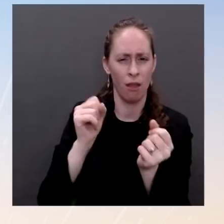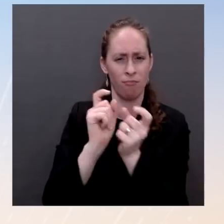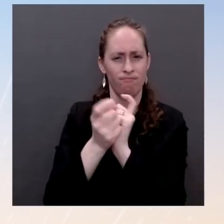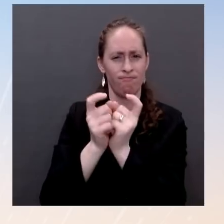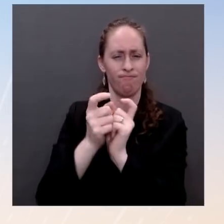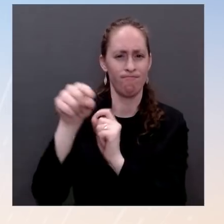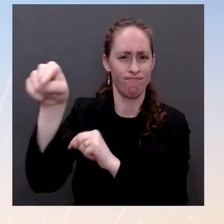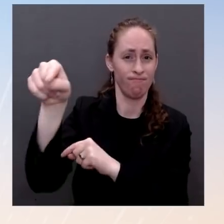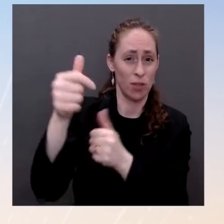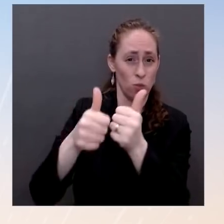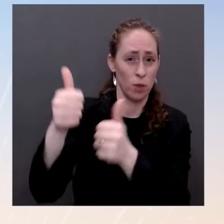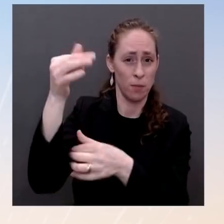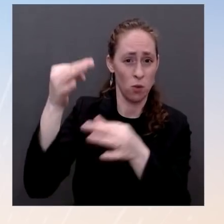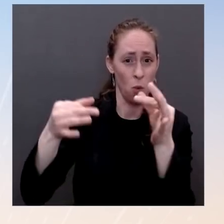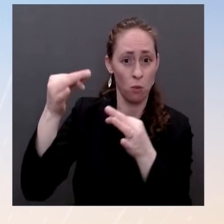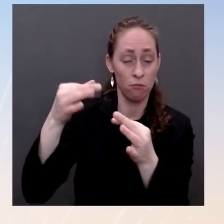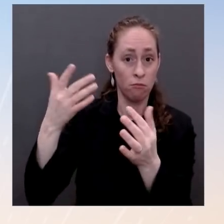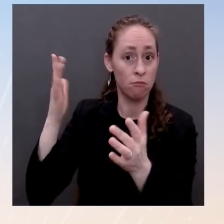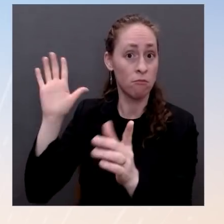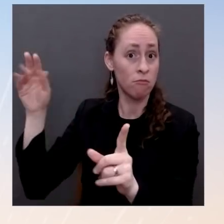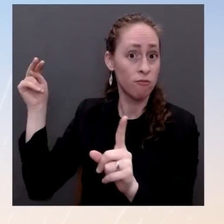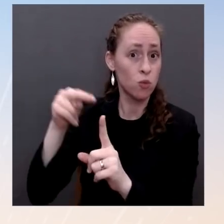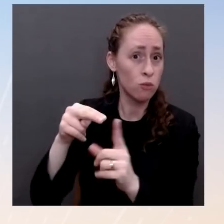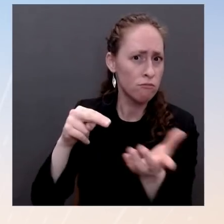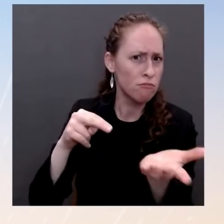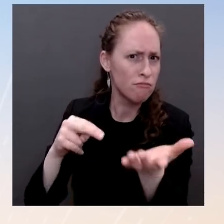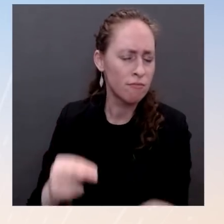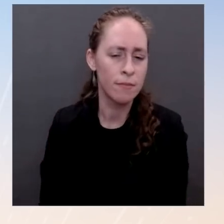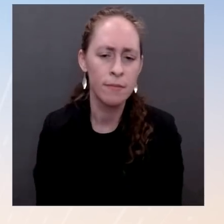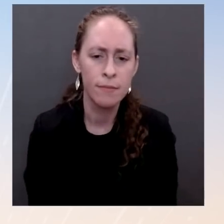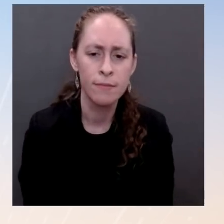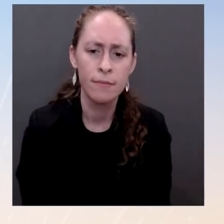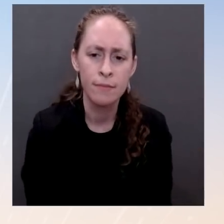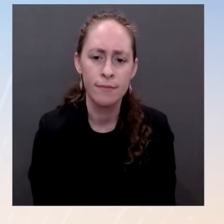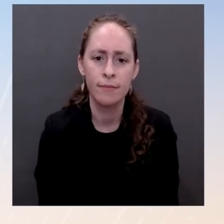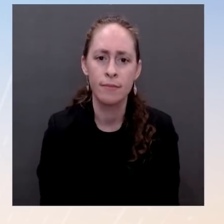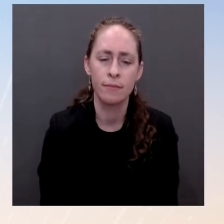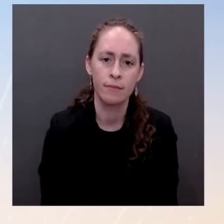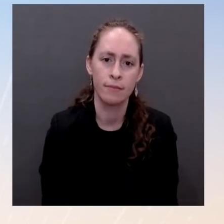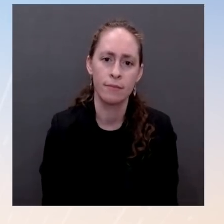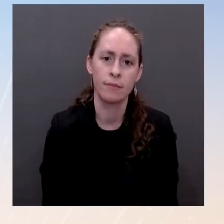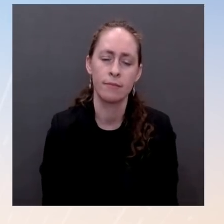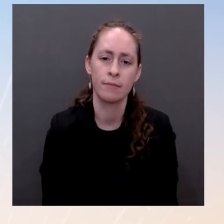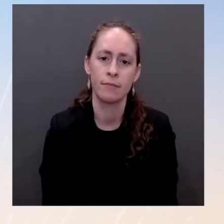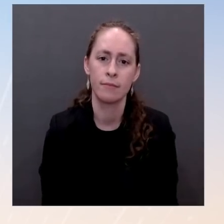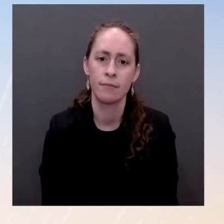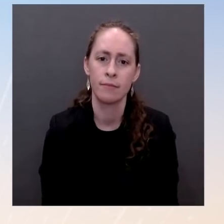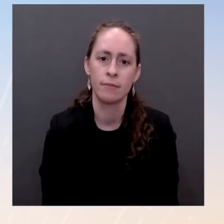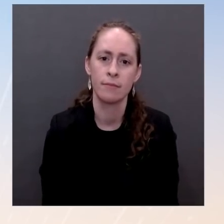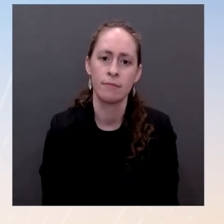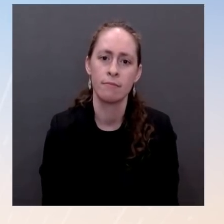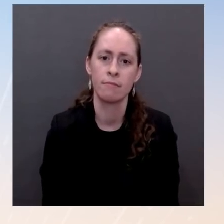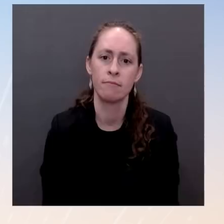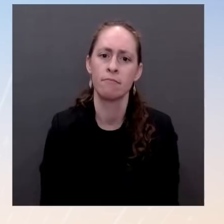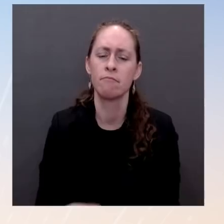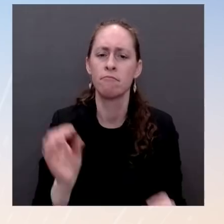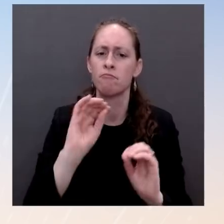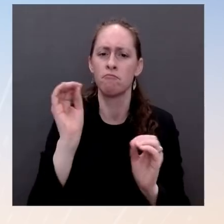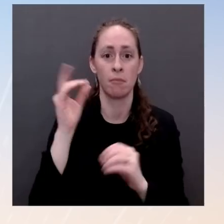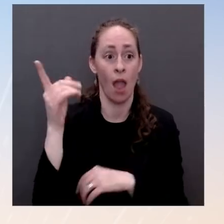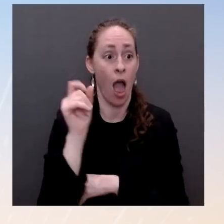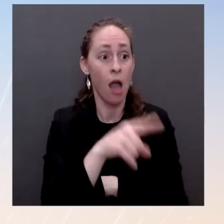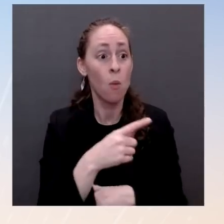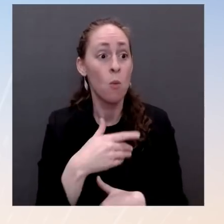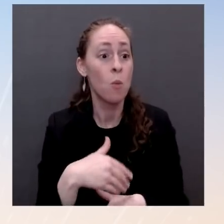It wasn't, I would just remind everyone, it wasn't recommendations. It was a broad assessment from across the gambit of